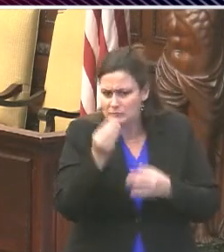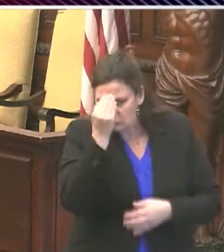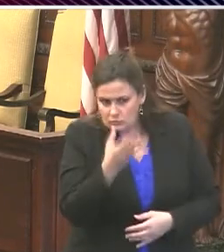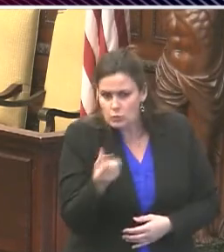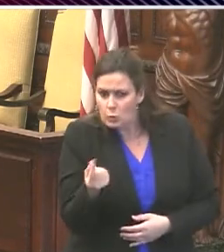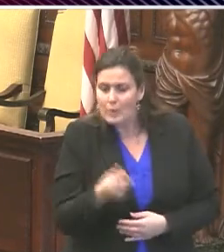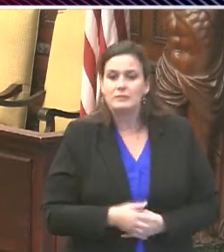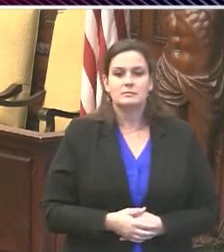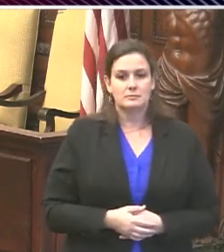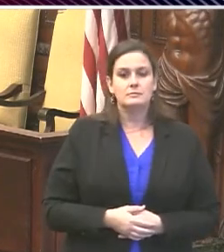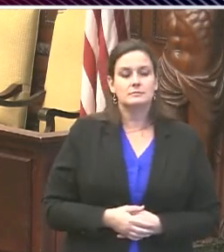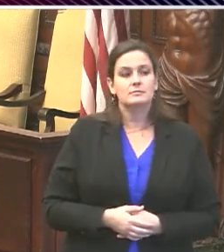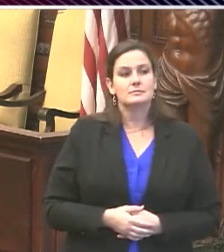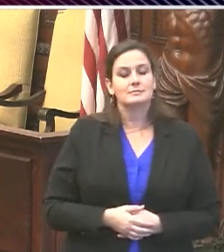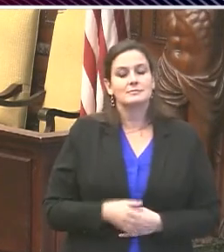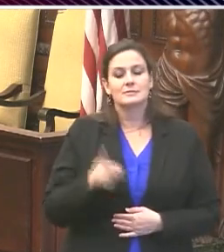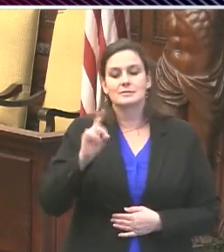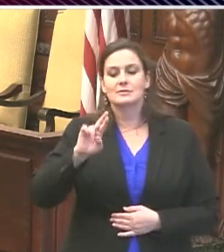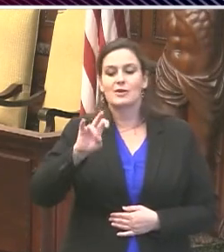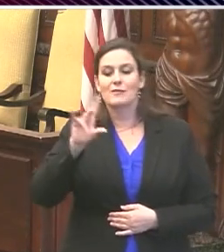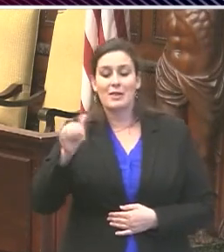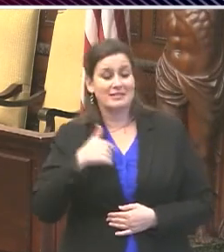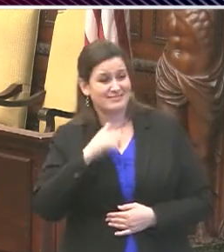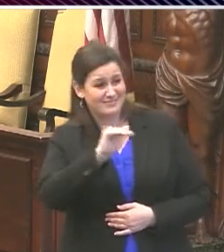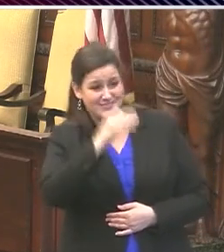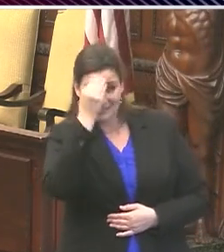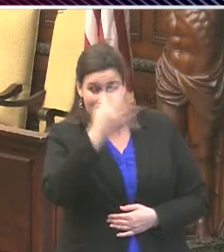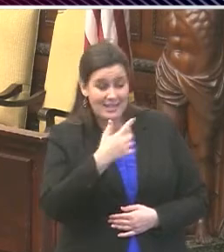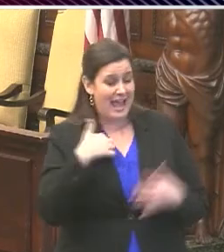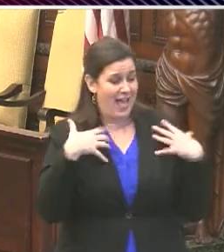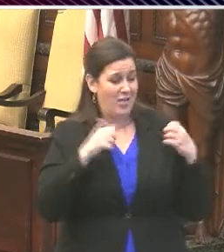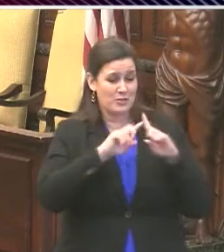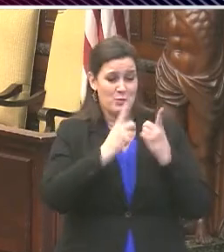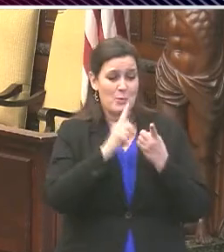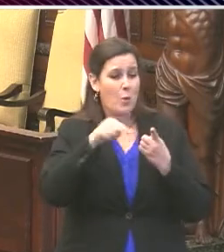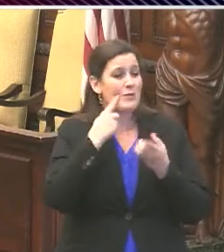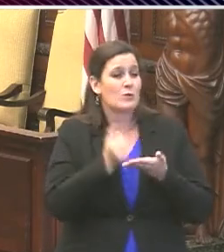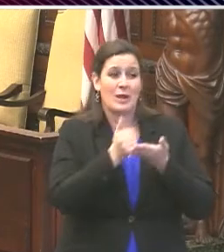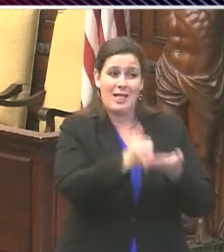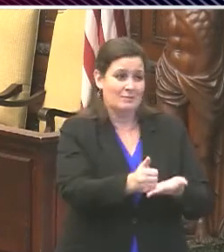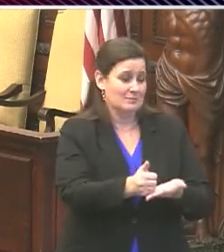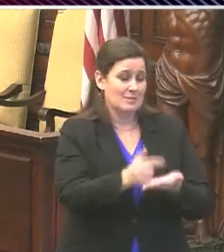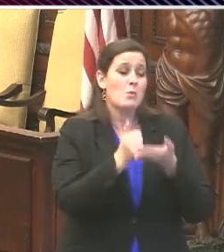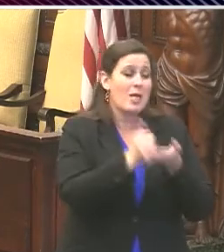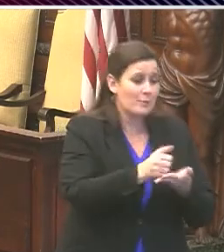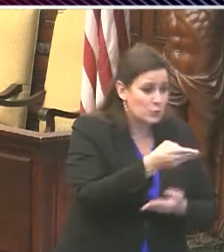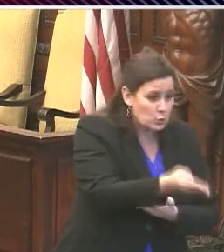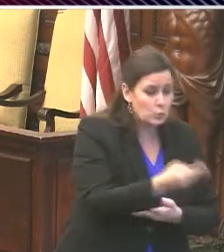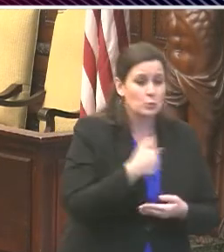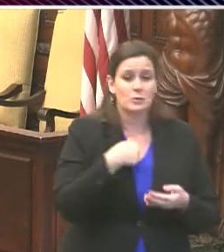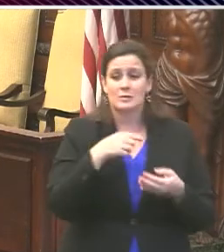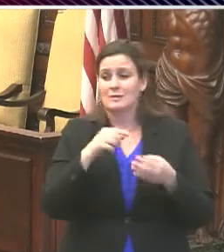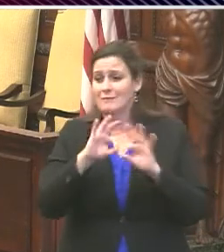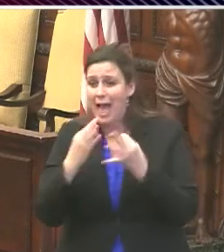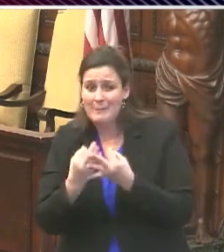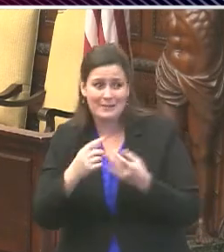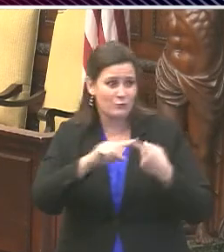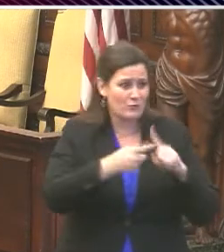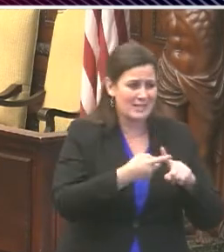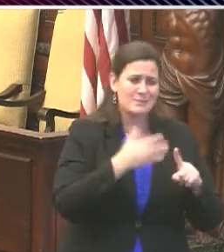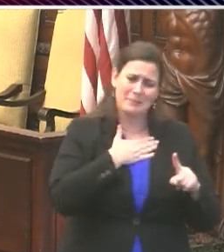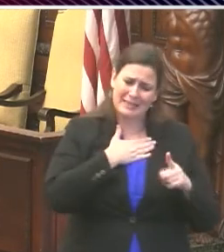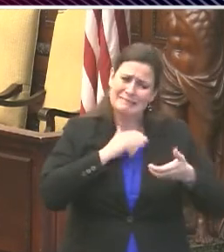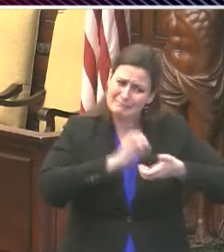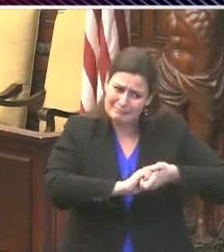want people to recognize the health department is only there to help. They'll help you. They'll help your relatives. They'll help your friends. So work with them. I said